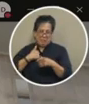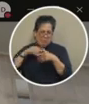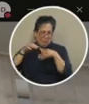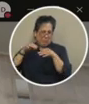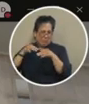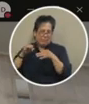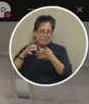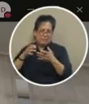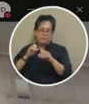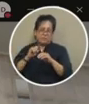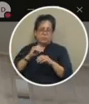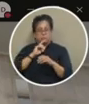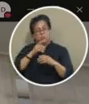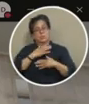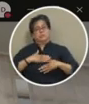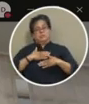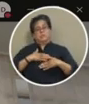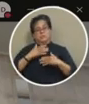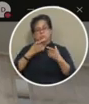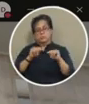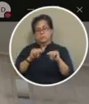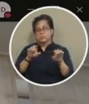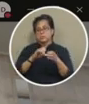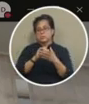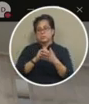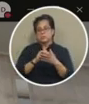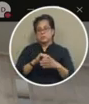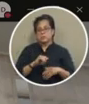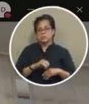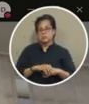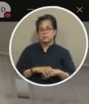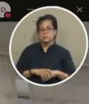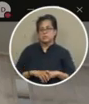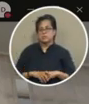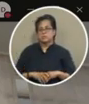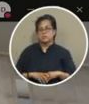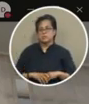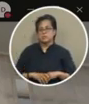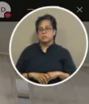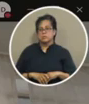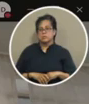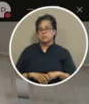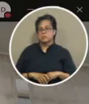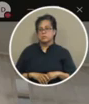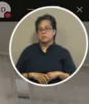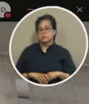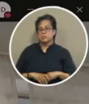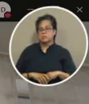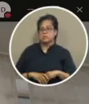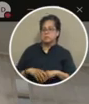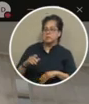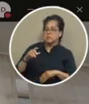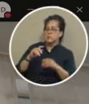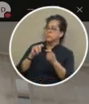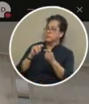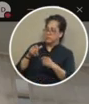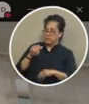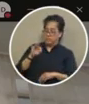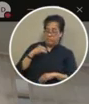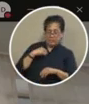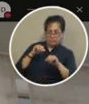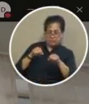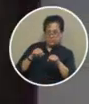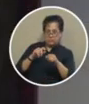So much more appreciation if we can try to prioritize that and get that out. Thank you. It was Representative translated, Zarga. ma'am, if I